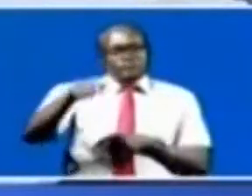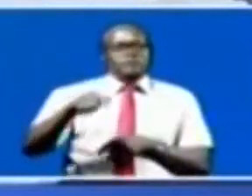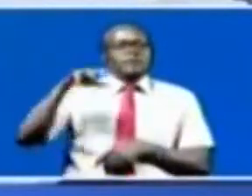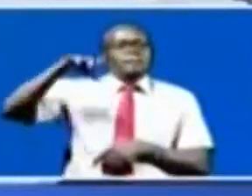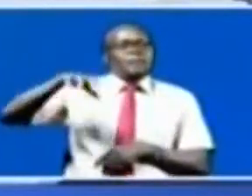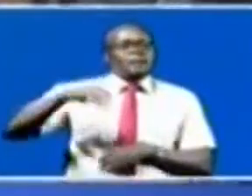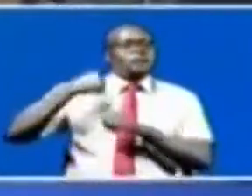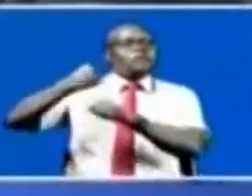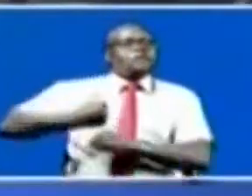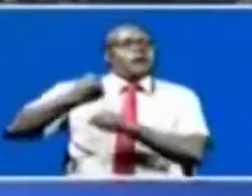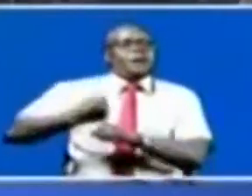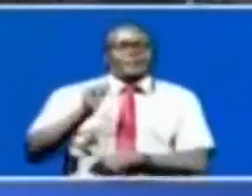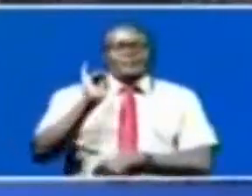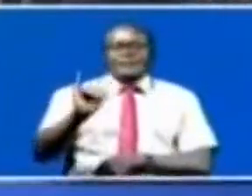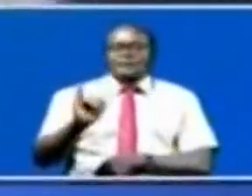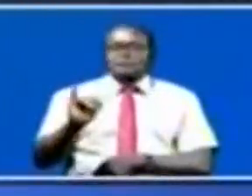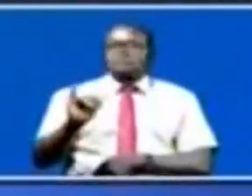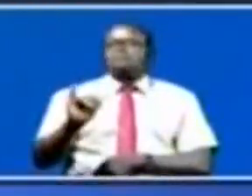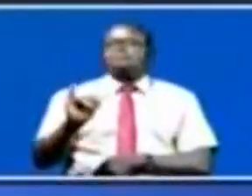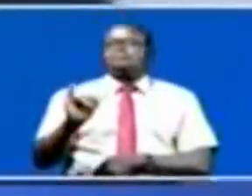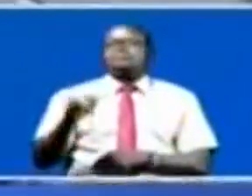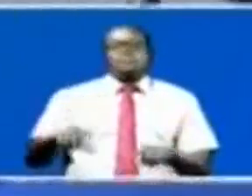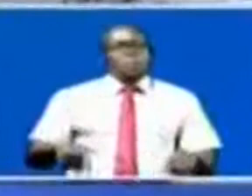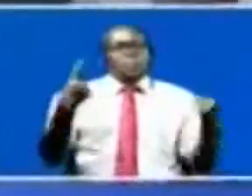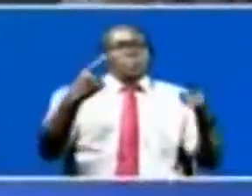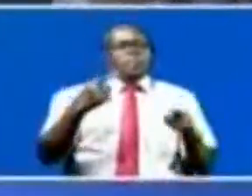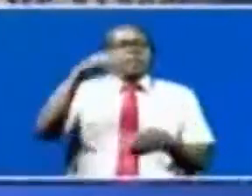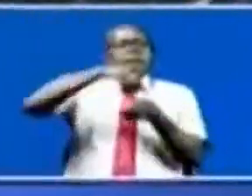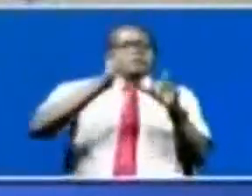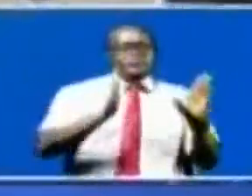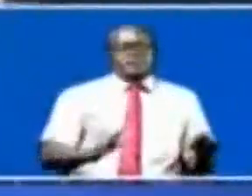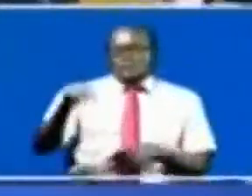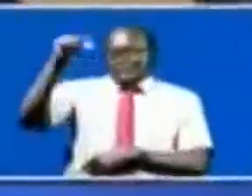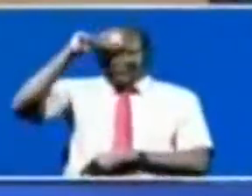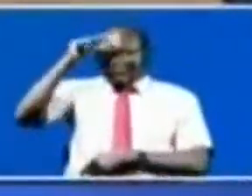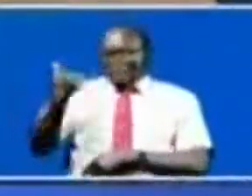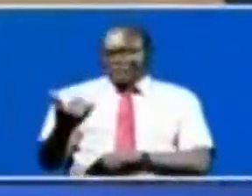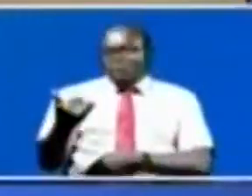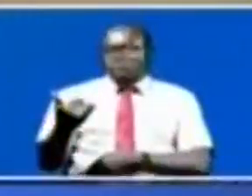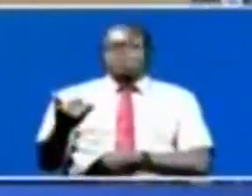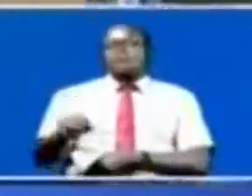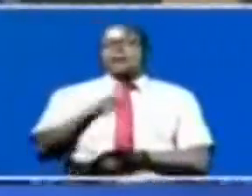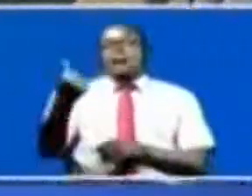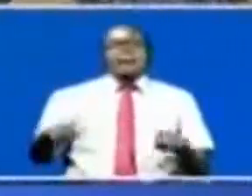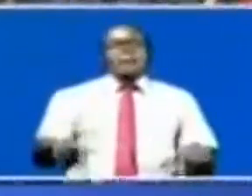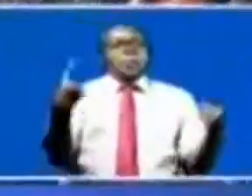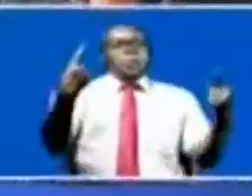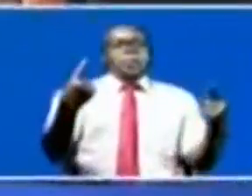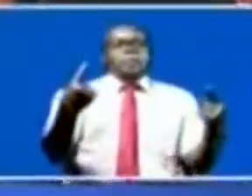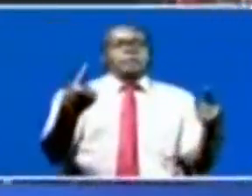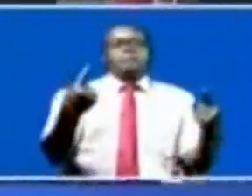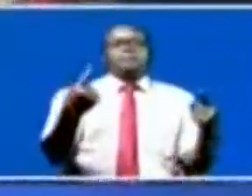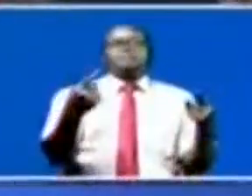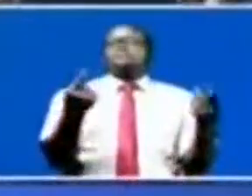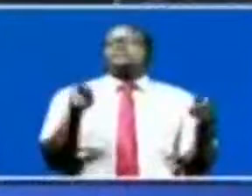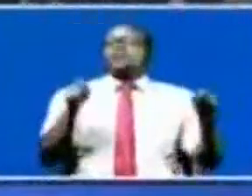14-seater matatu is threatening to drive a wedge between investors and the government in what is now turning out to be another war front in the tussle for the